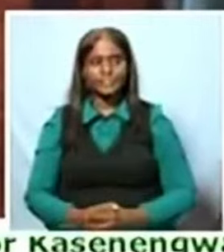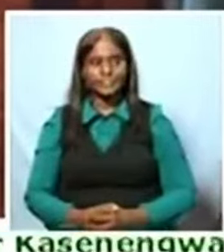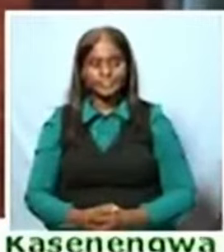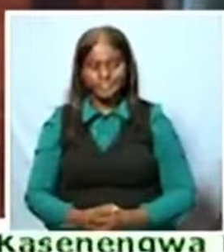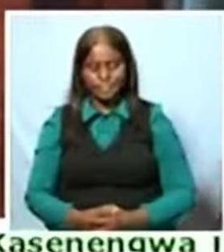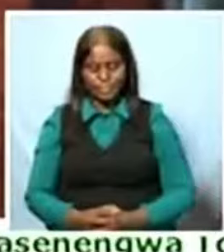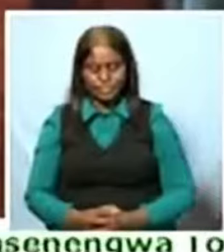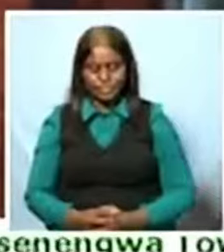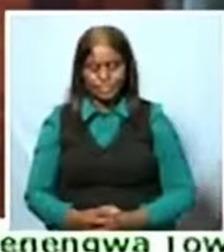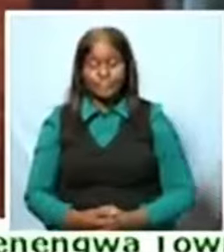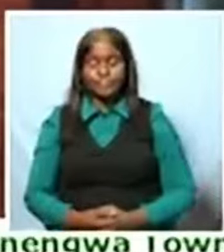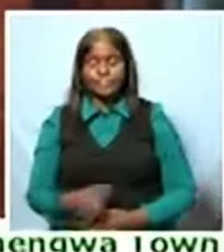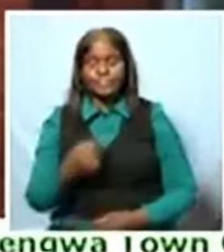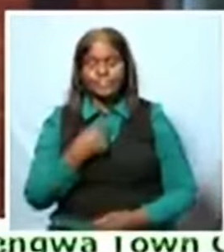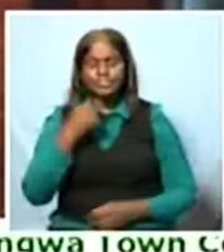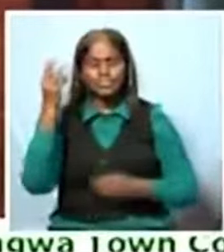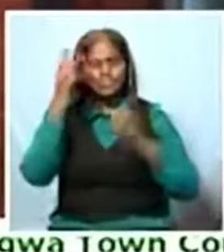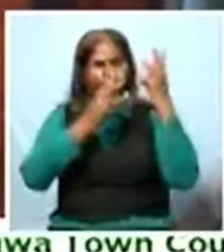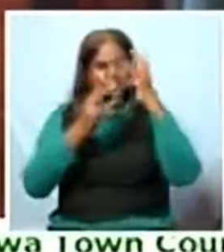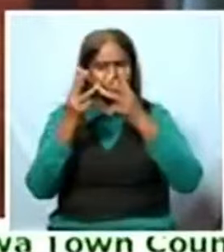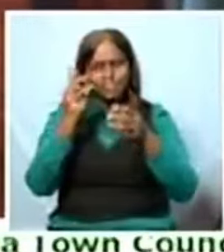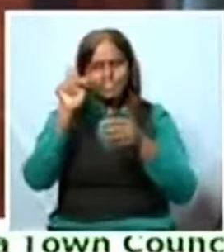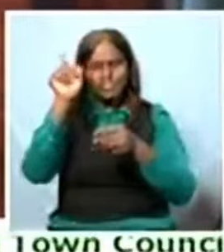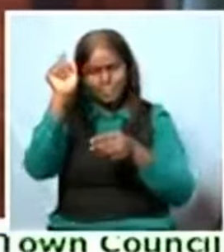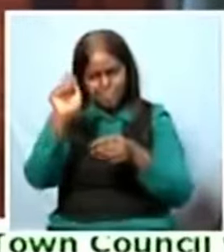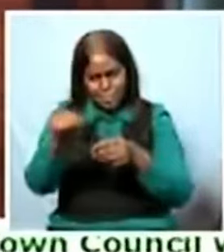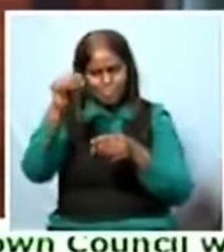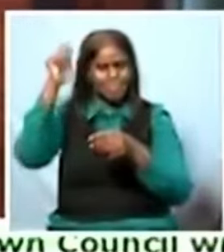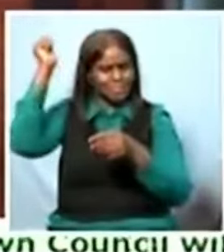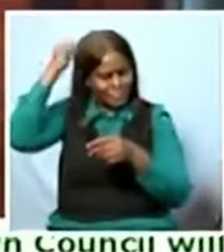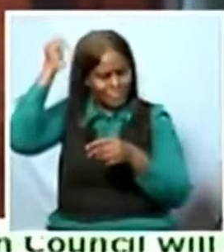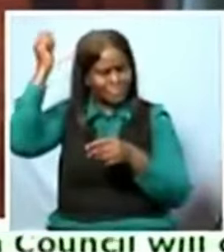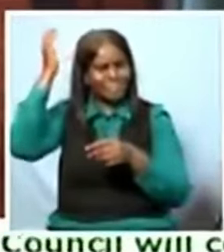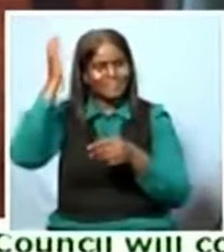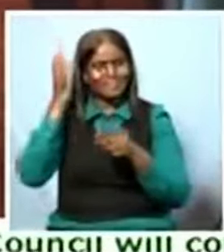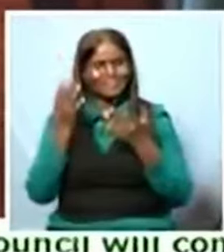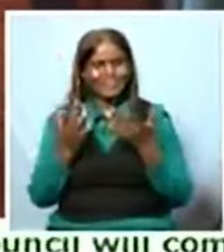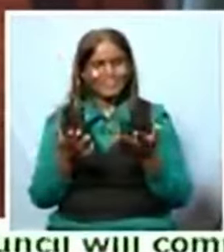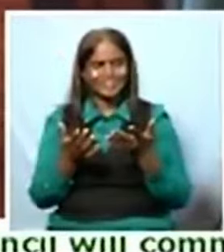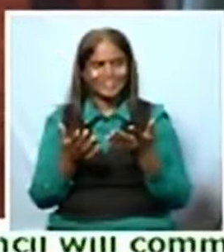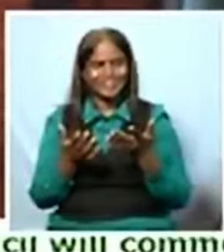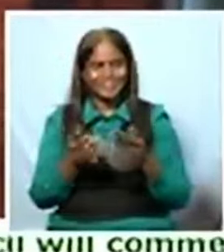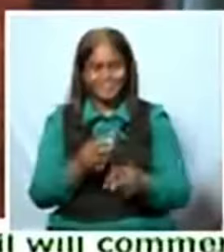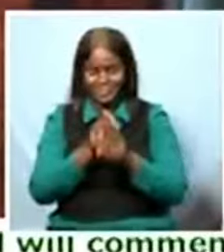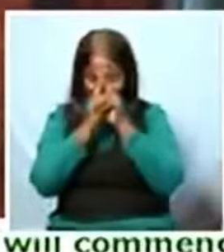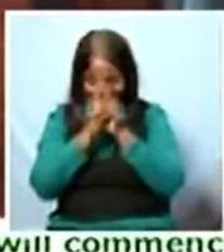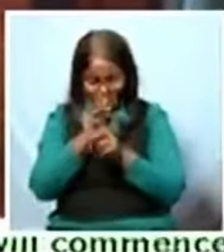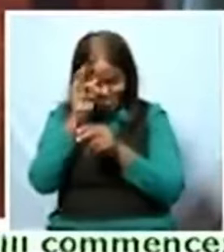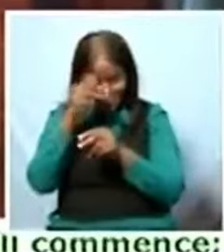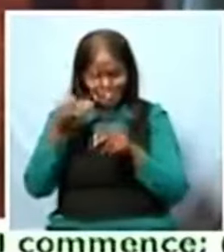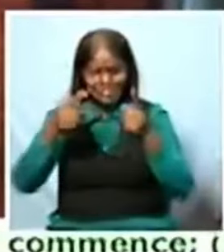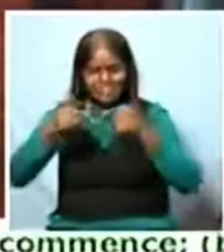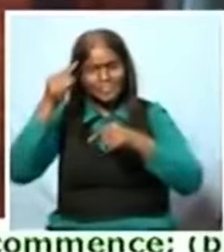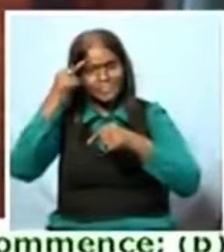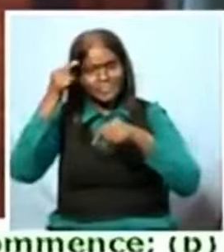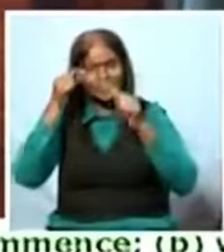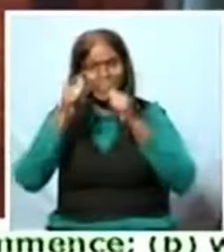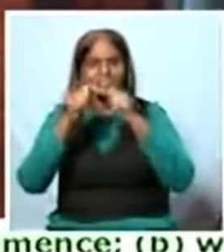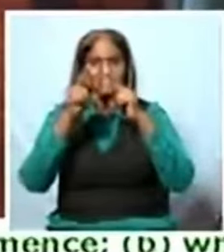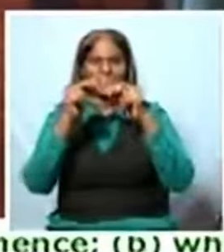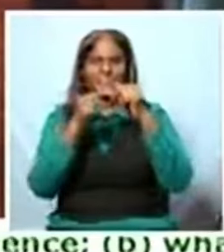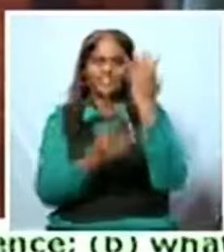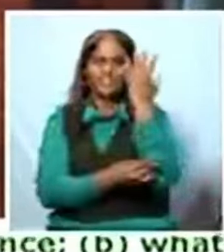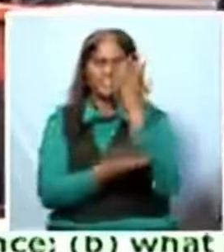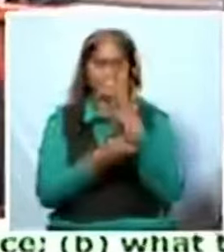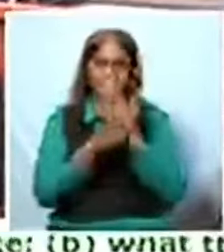very much. I was actually worried that we were going to hit him on the head. The Honorable Minister of Local Government and Rural